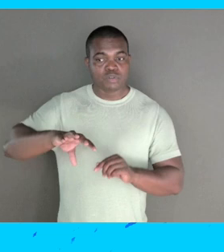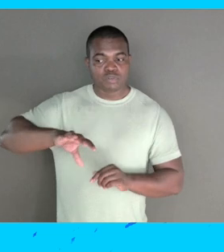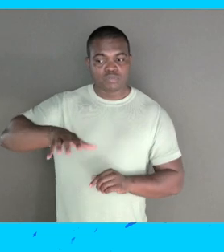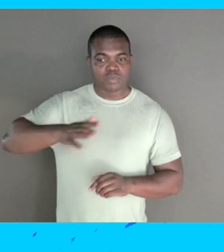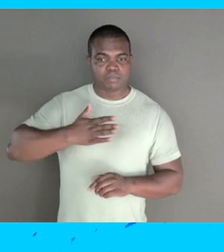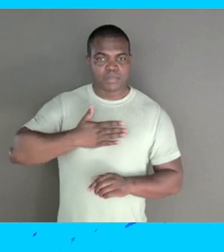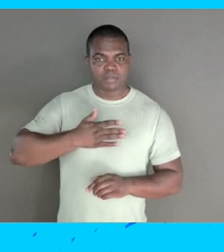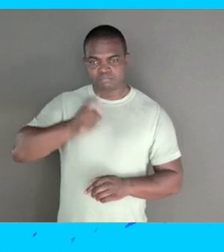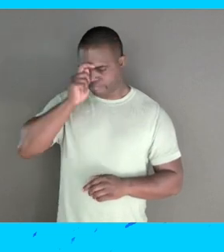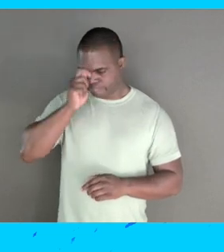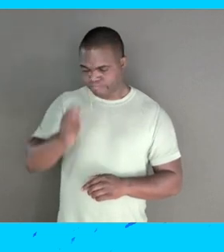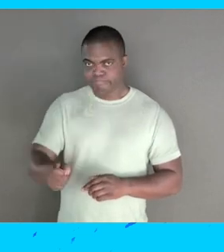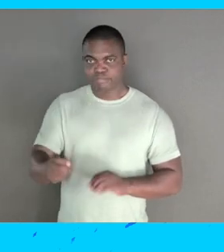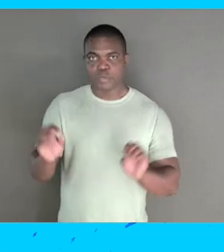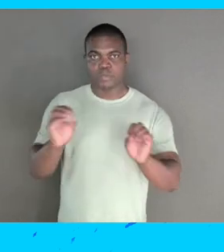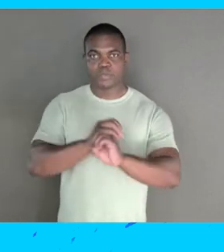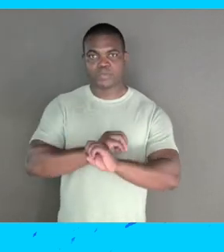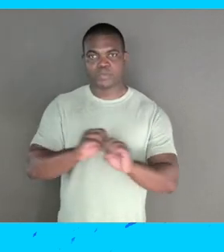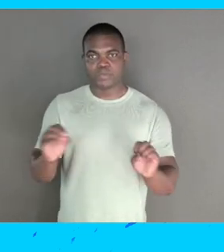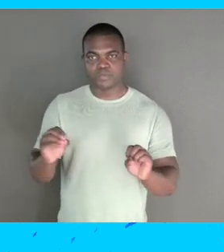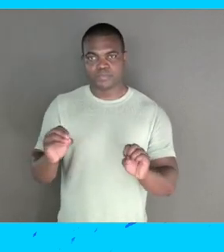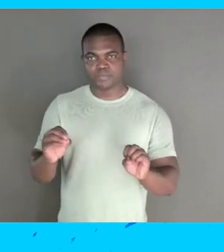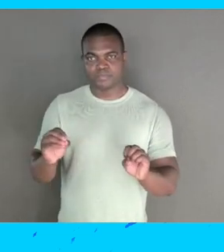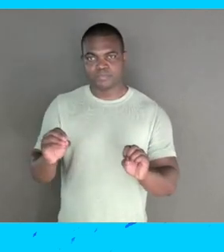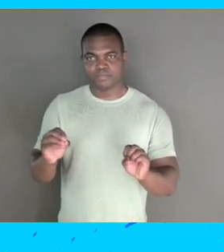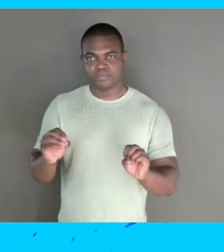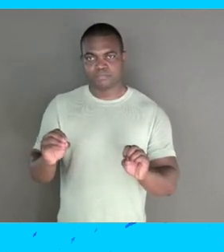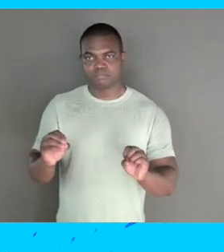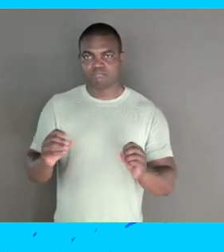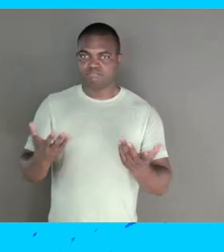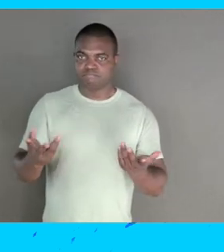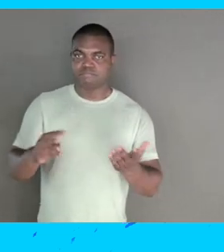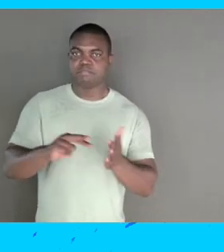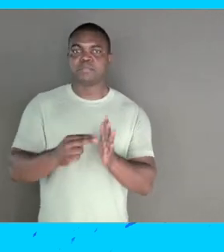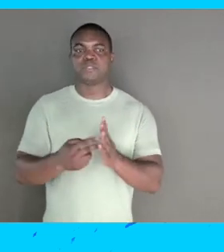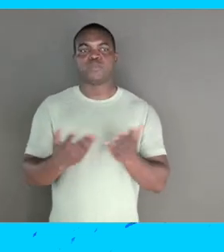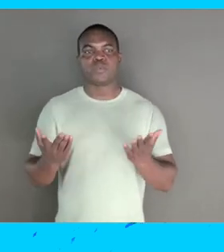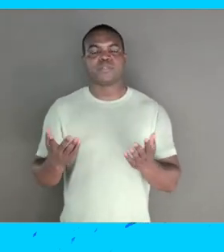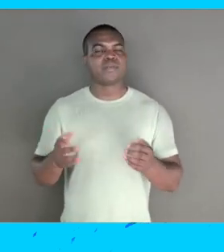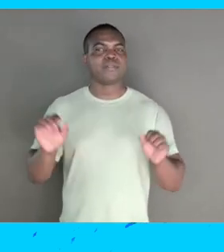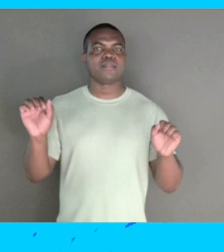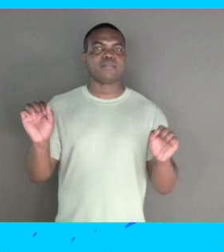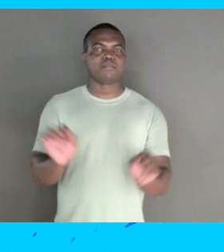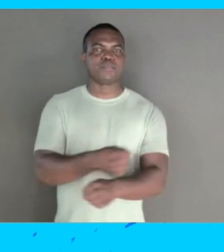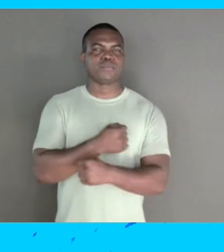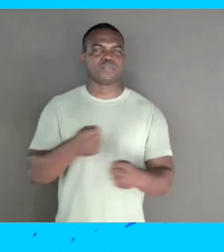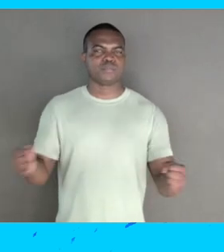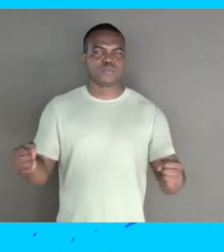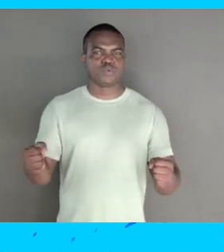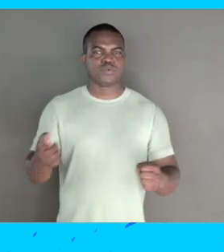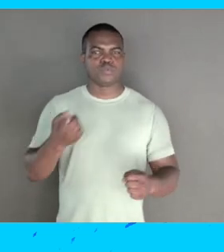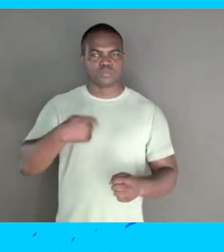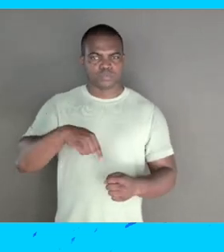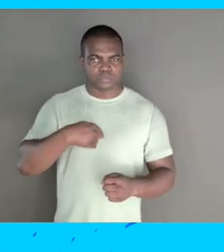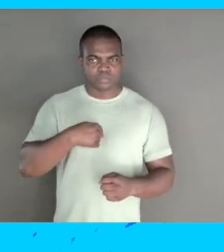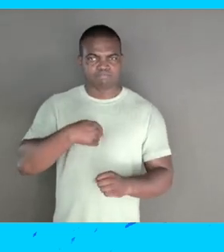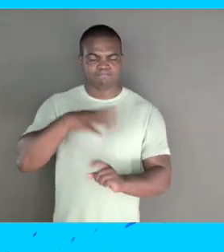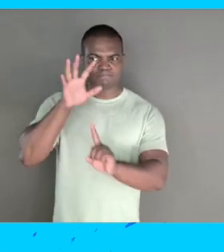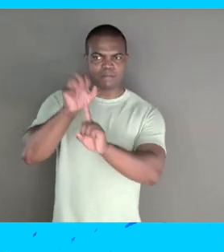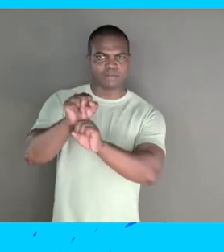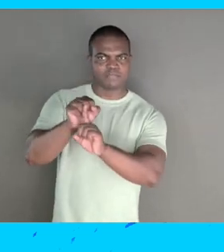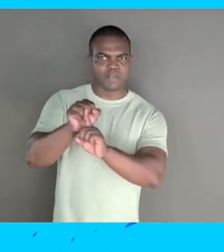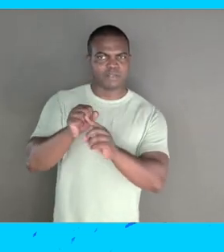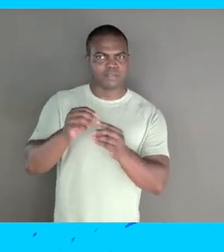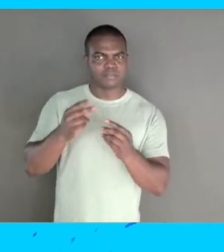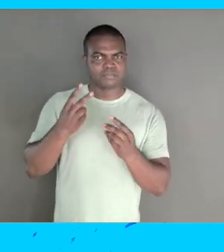my understanding, it's really impossible to identify or to be able to brainstorm solutions on something that is